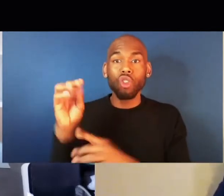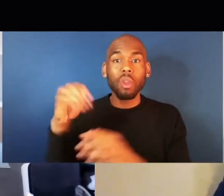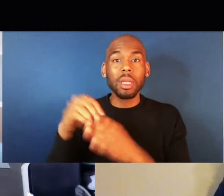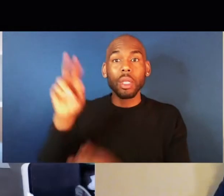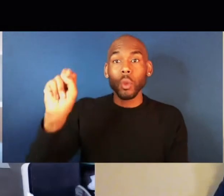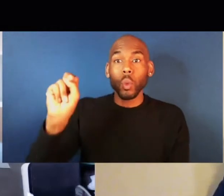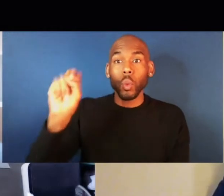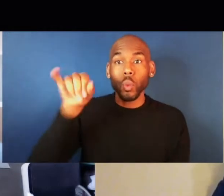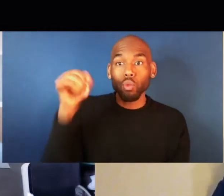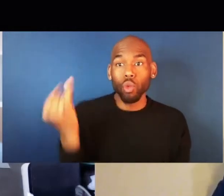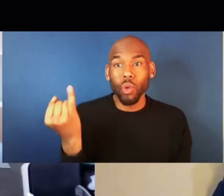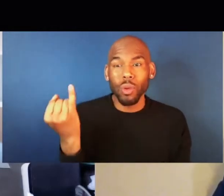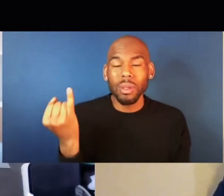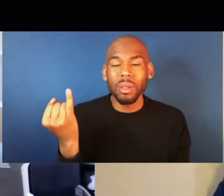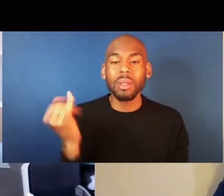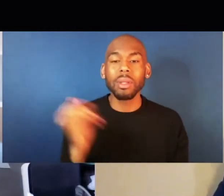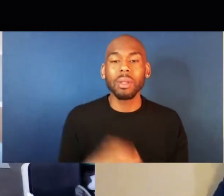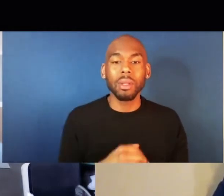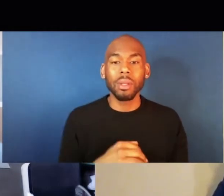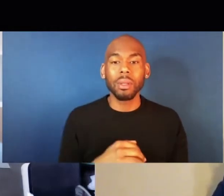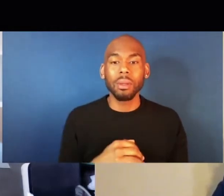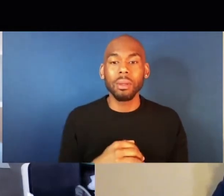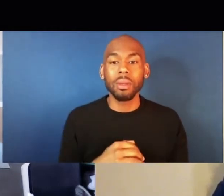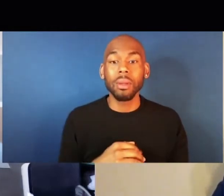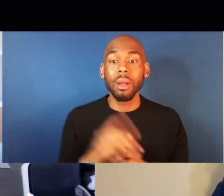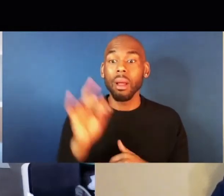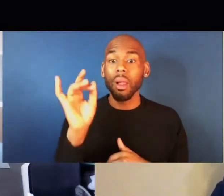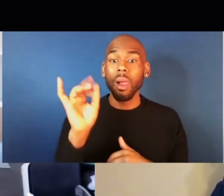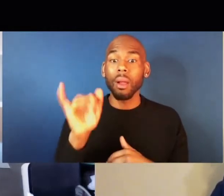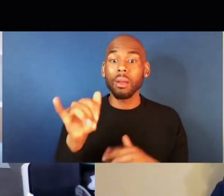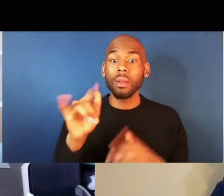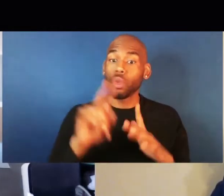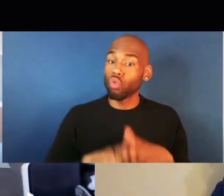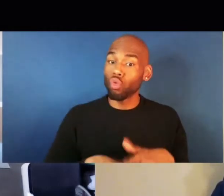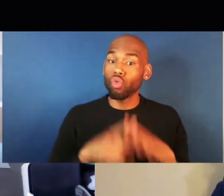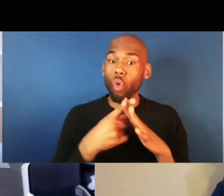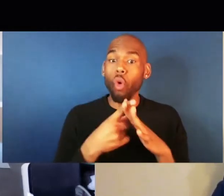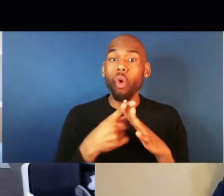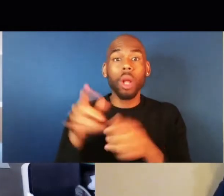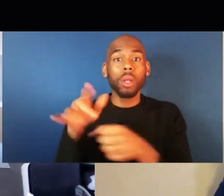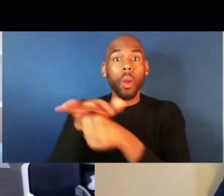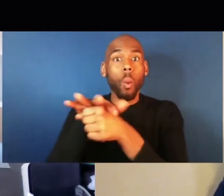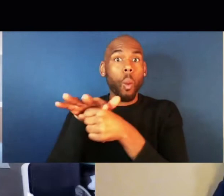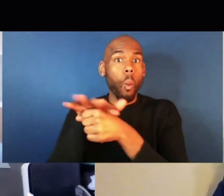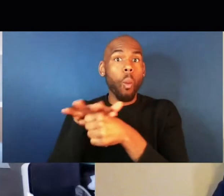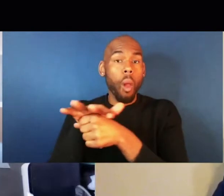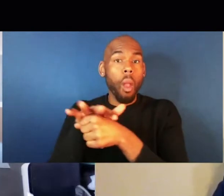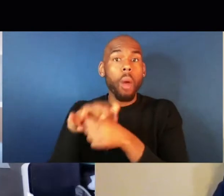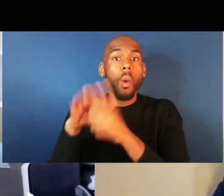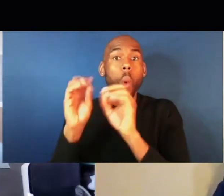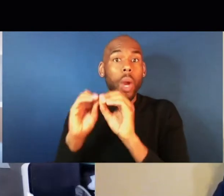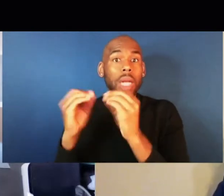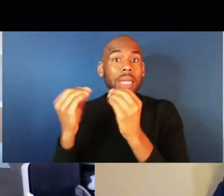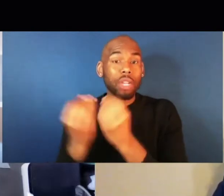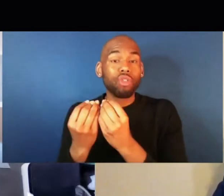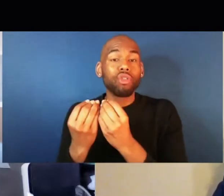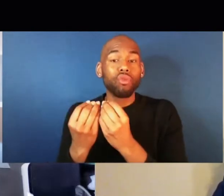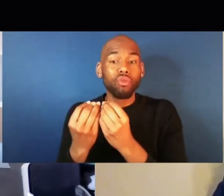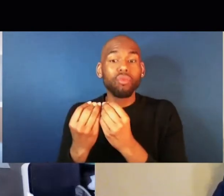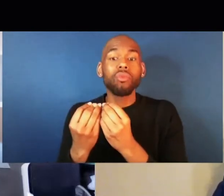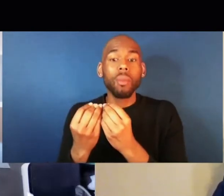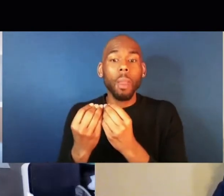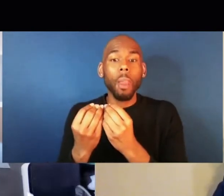she started as a local organization when she was working